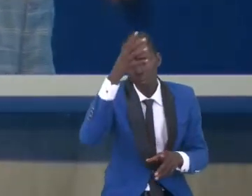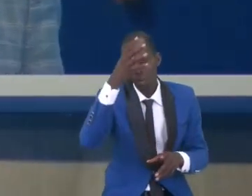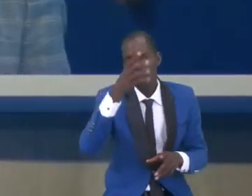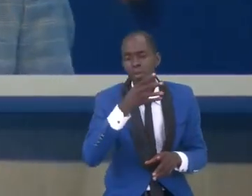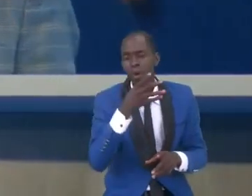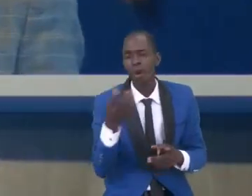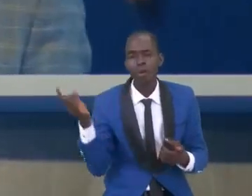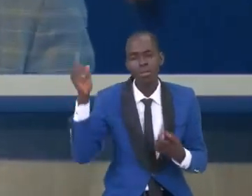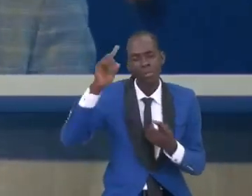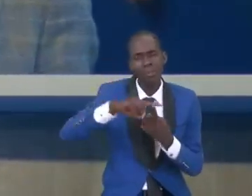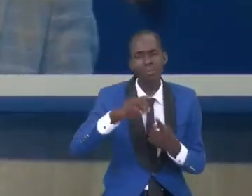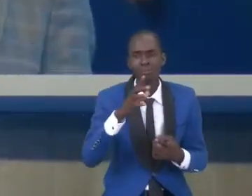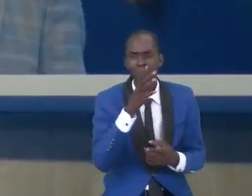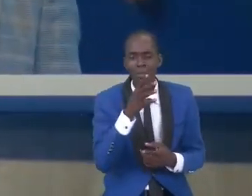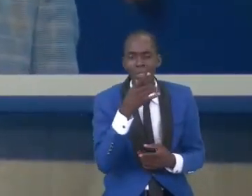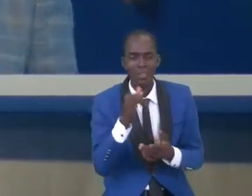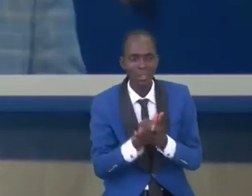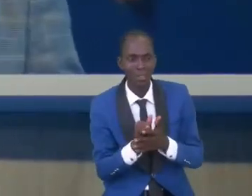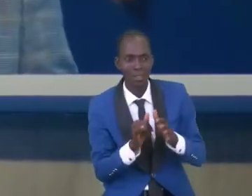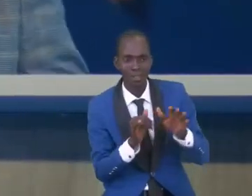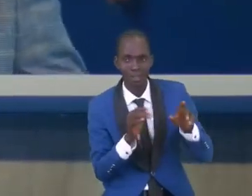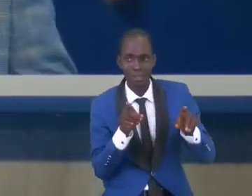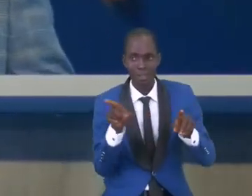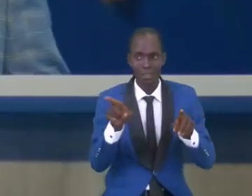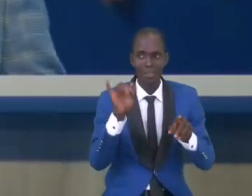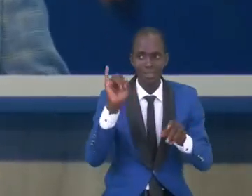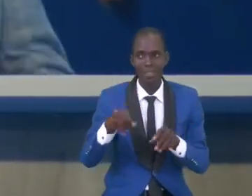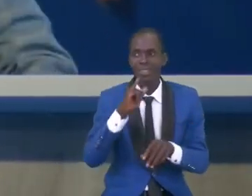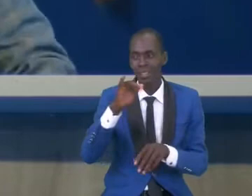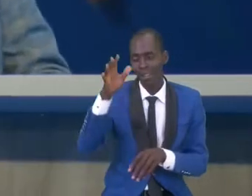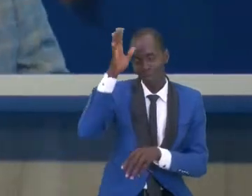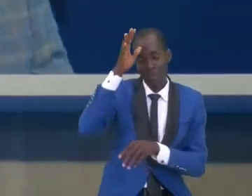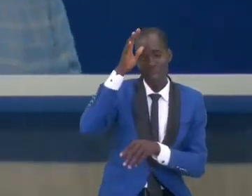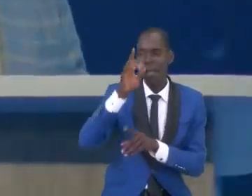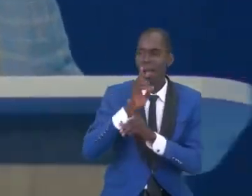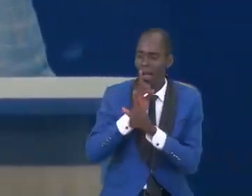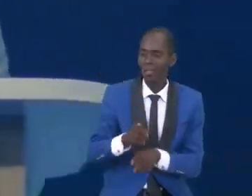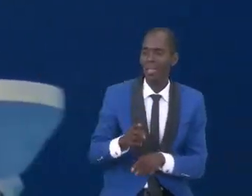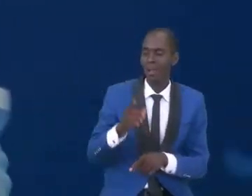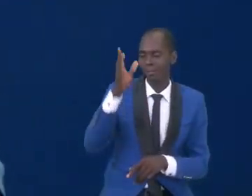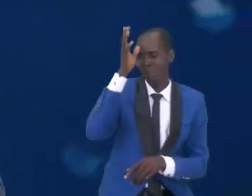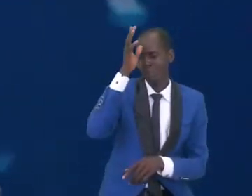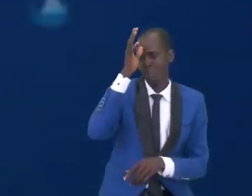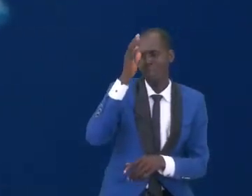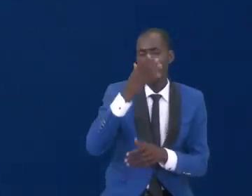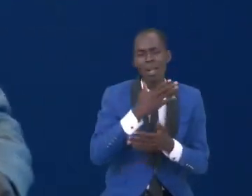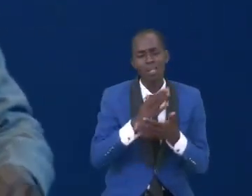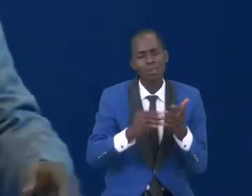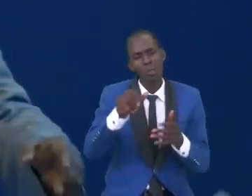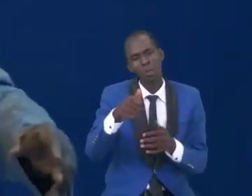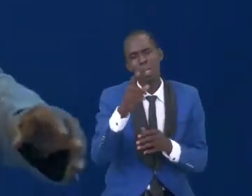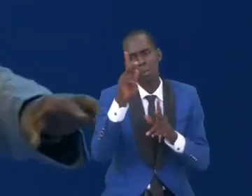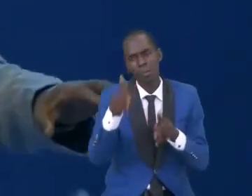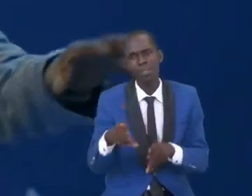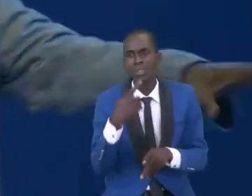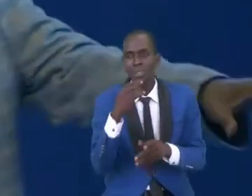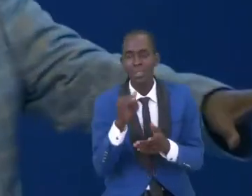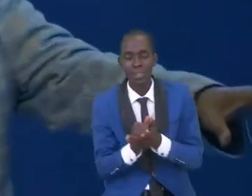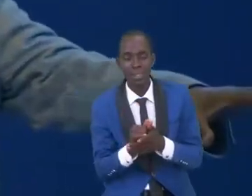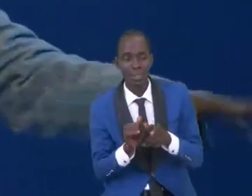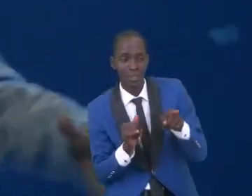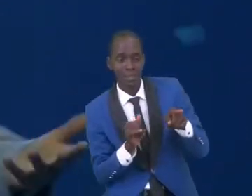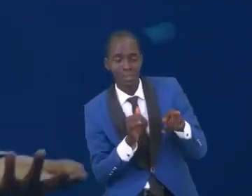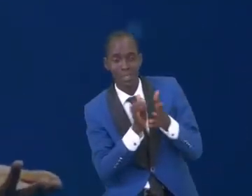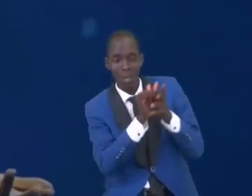Mama said, that's Papa. And then you said, Papa. And then somebody else said, that is so and